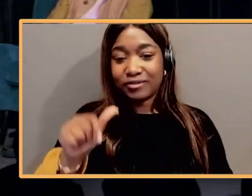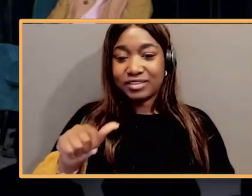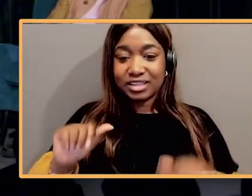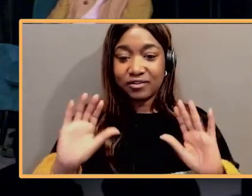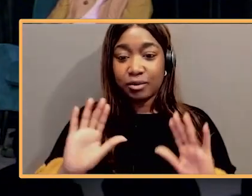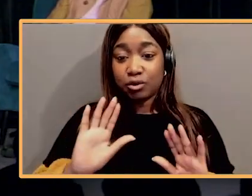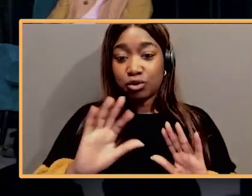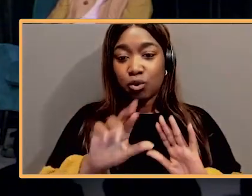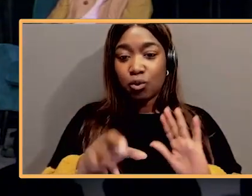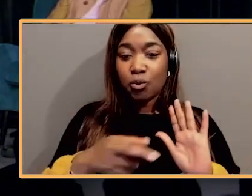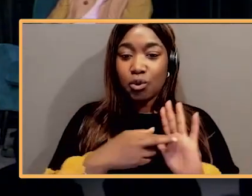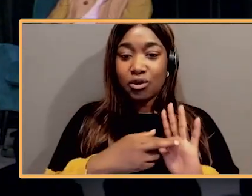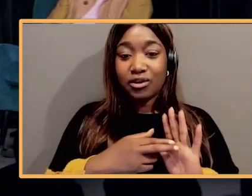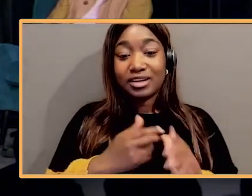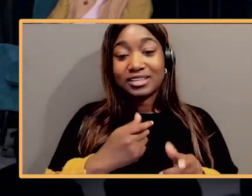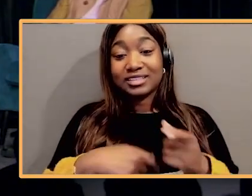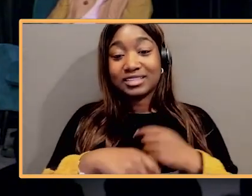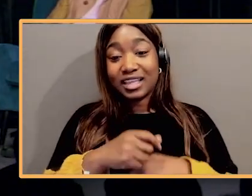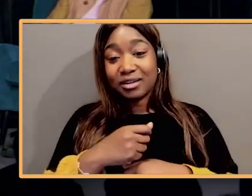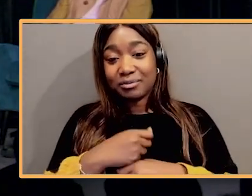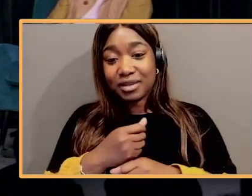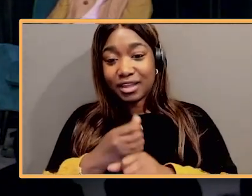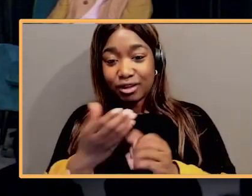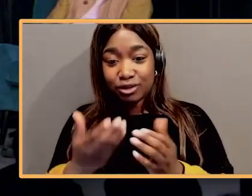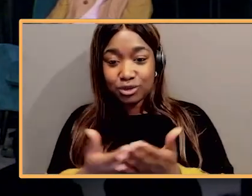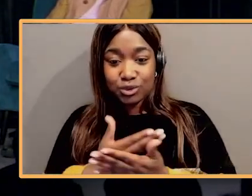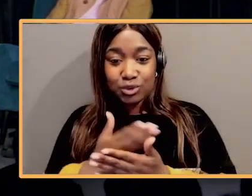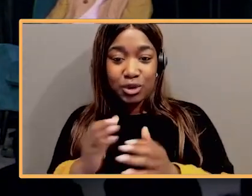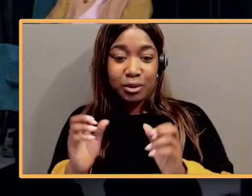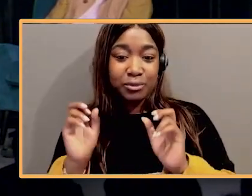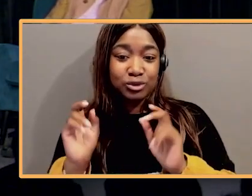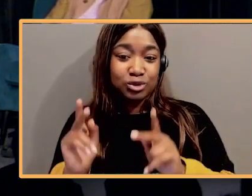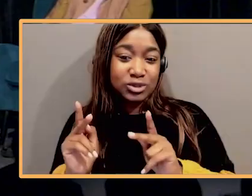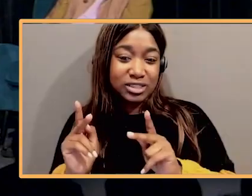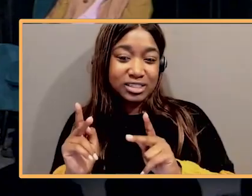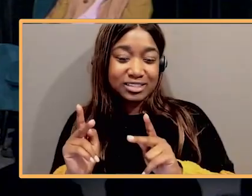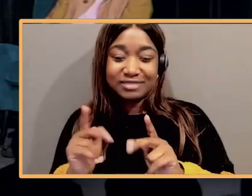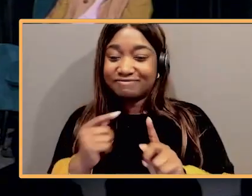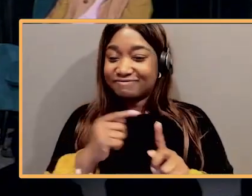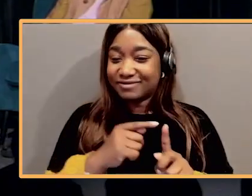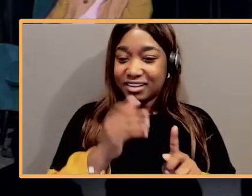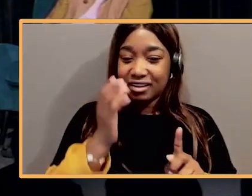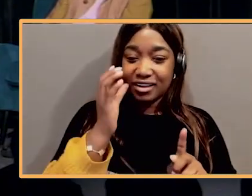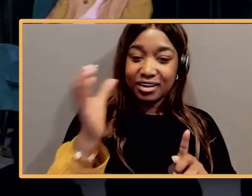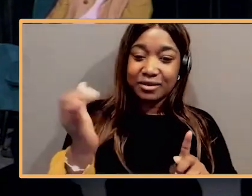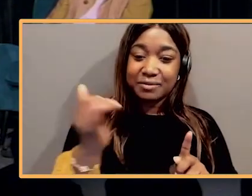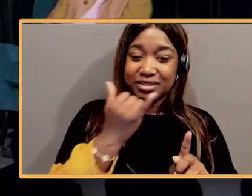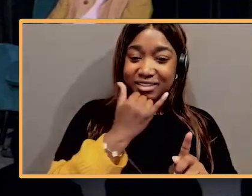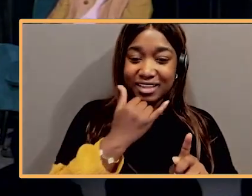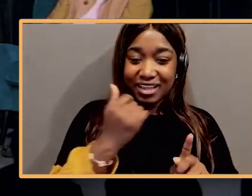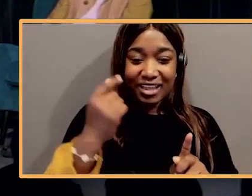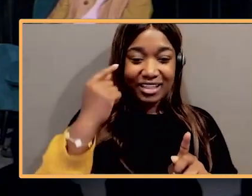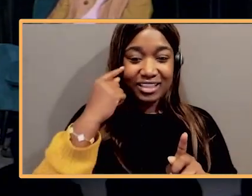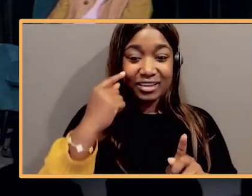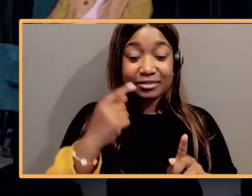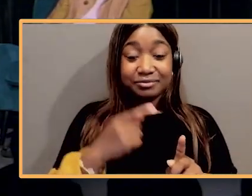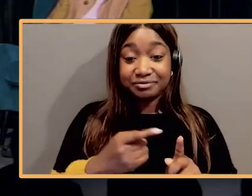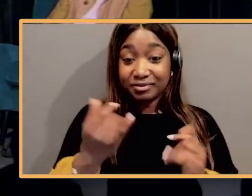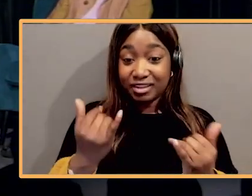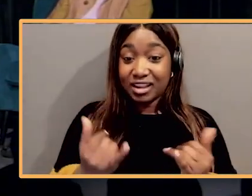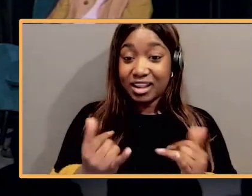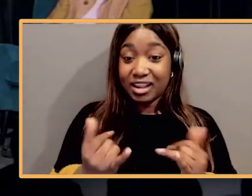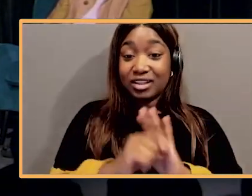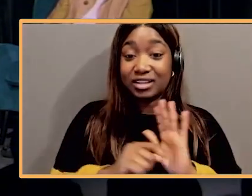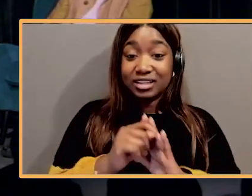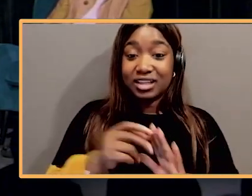opportunities, etc. And that was a mistake. I think this time in history actually asks us to say